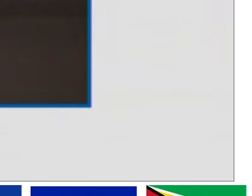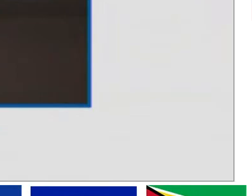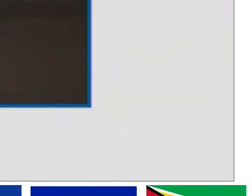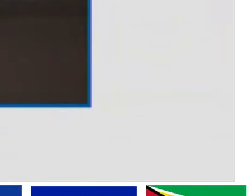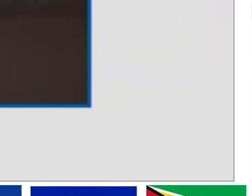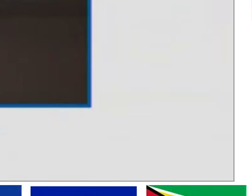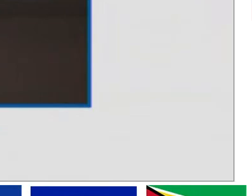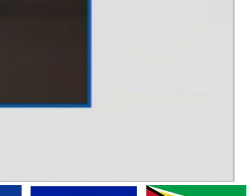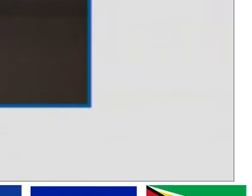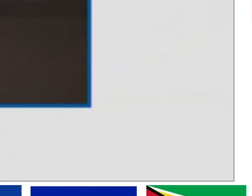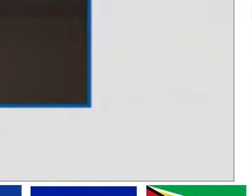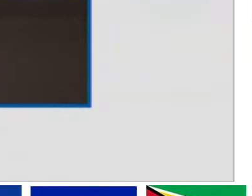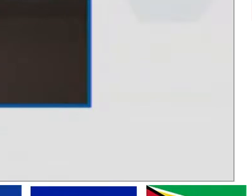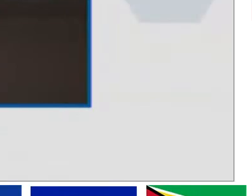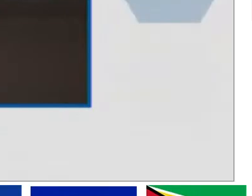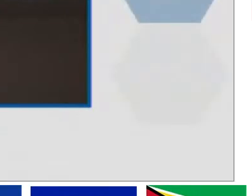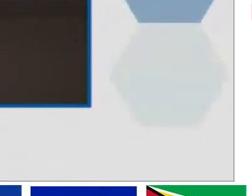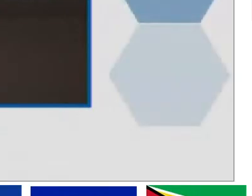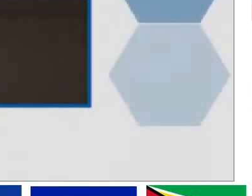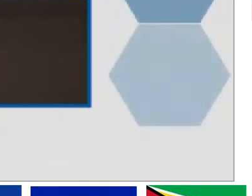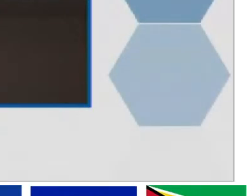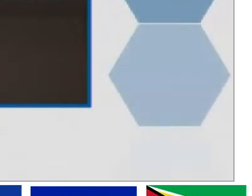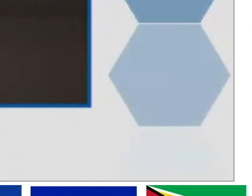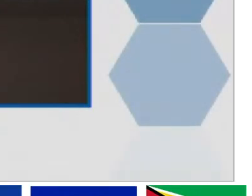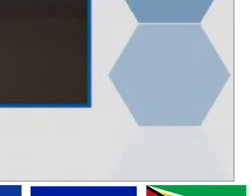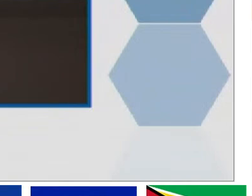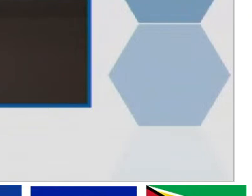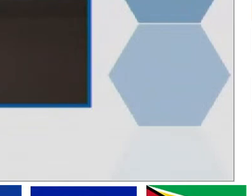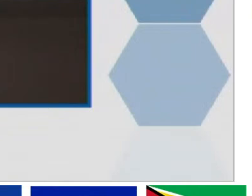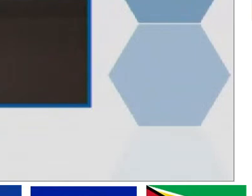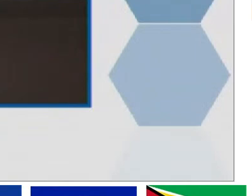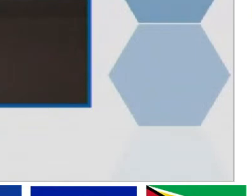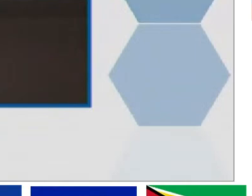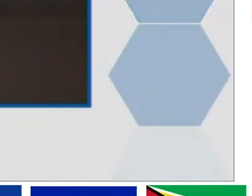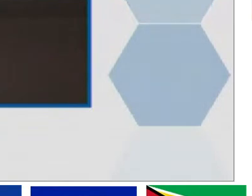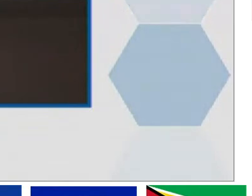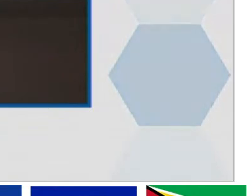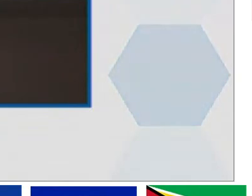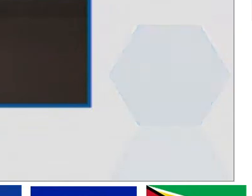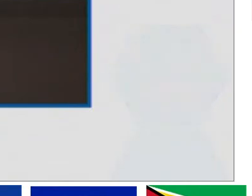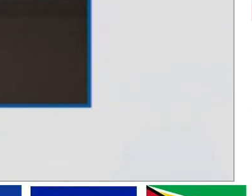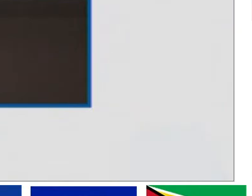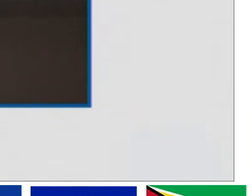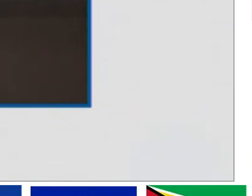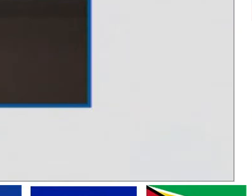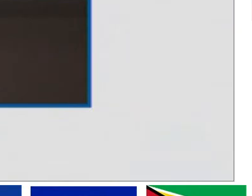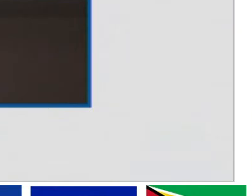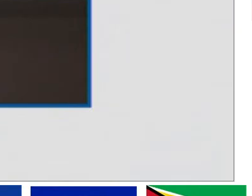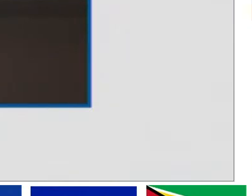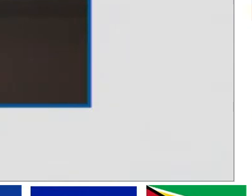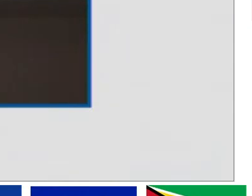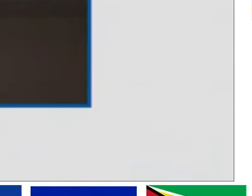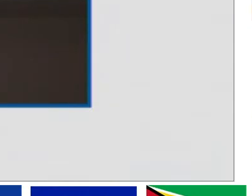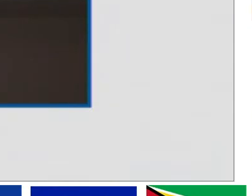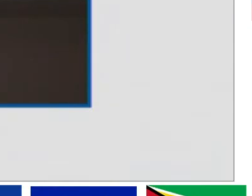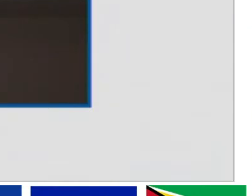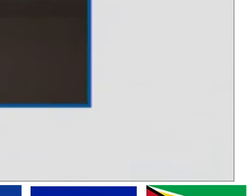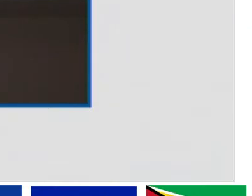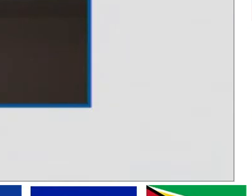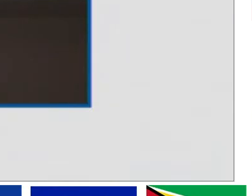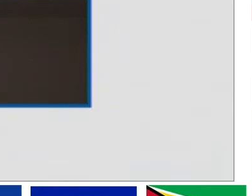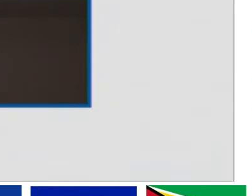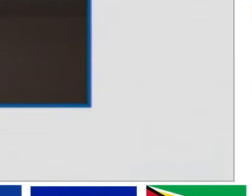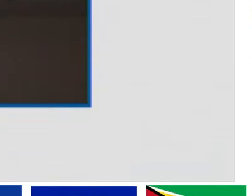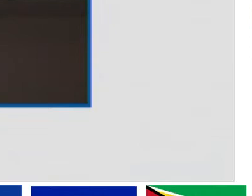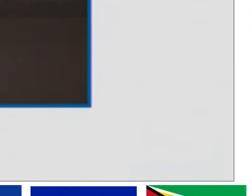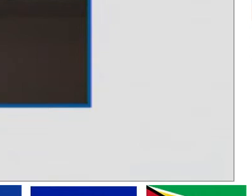days. So these are the two reminders, two announcements. The sessions will be available on UNDRR YouTube channel in case